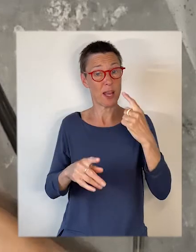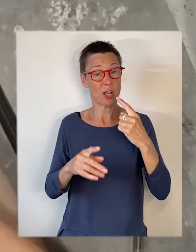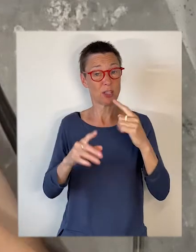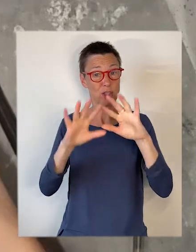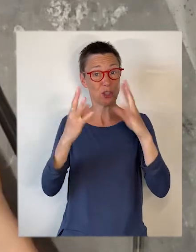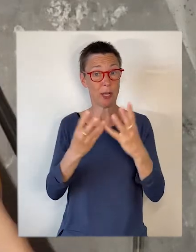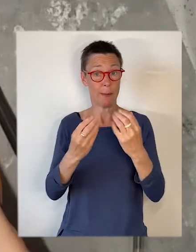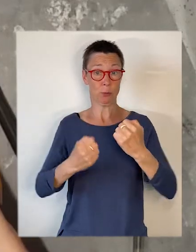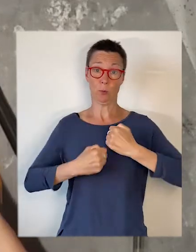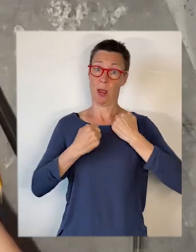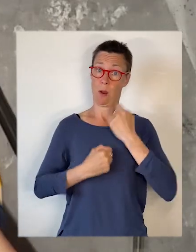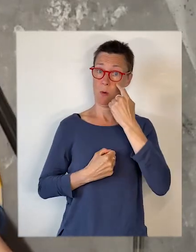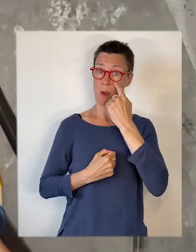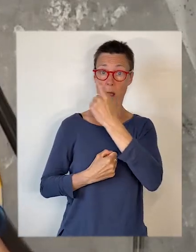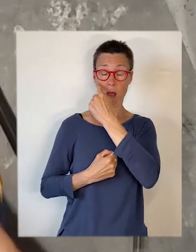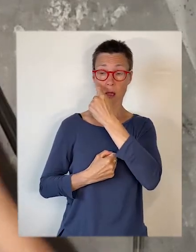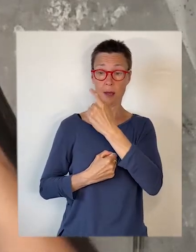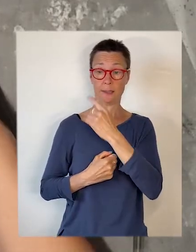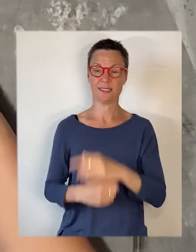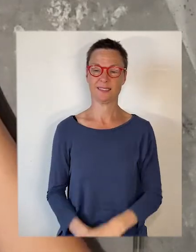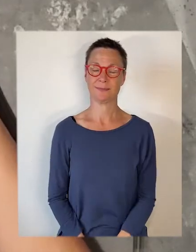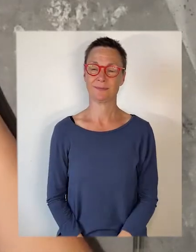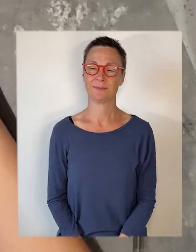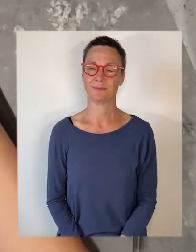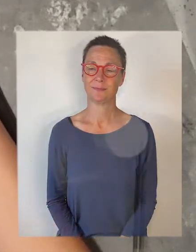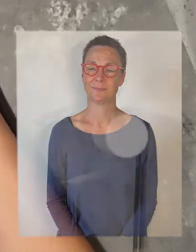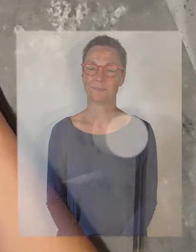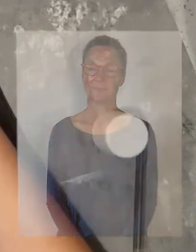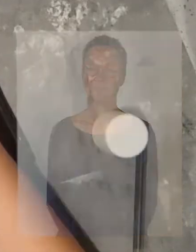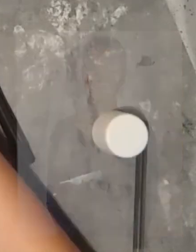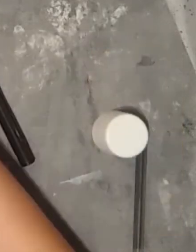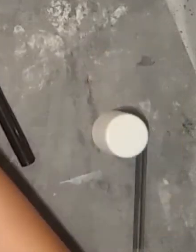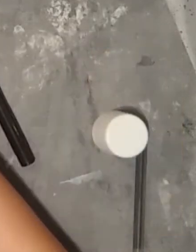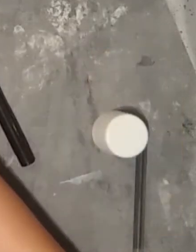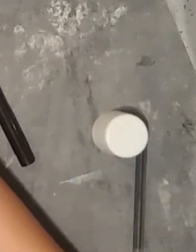The whale's eyes are very similar to our eyes in shape.